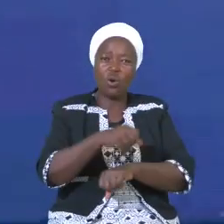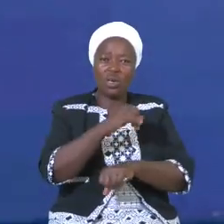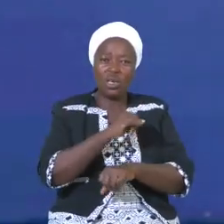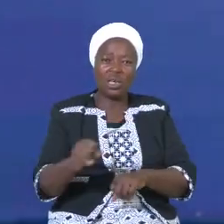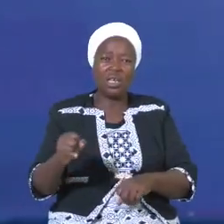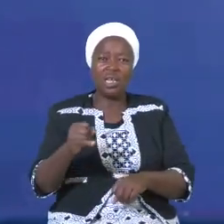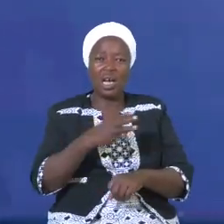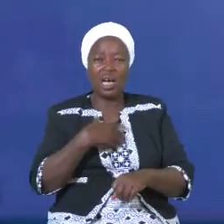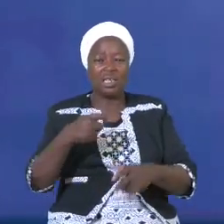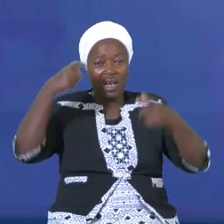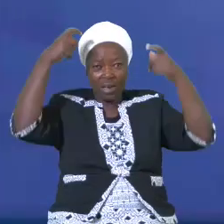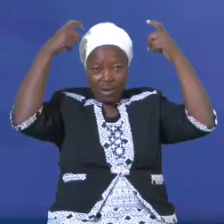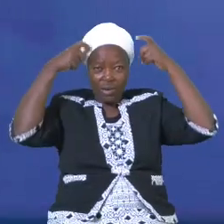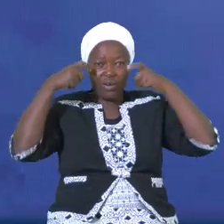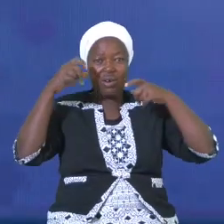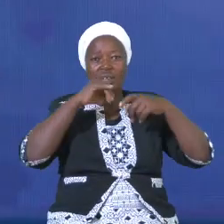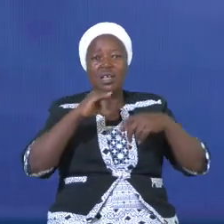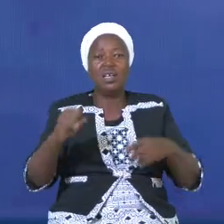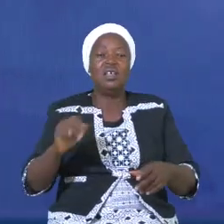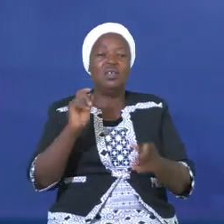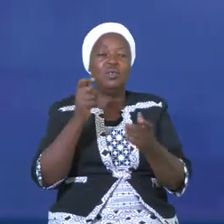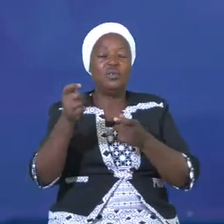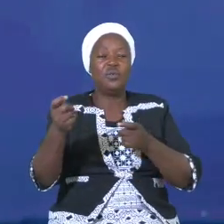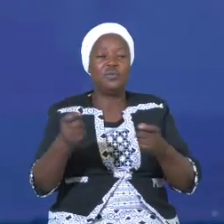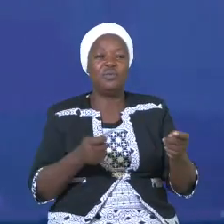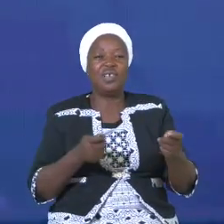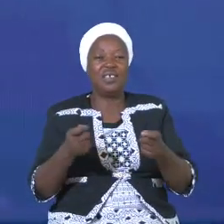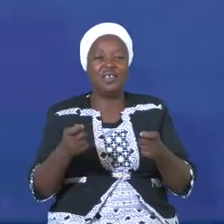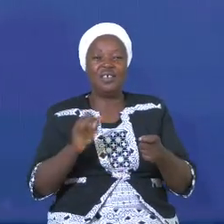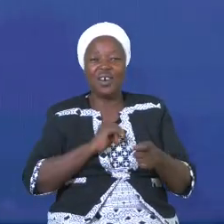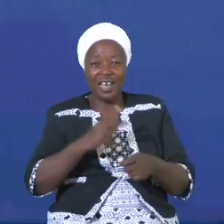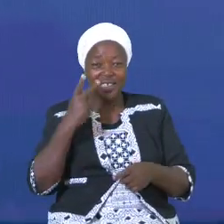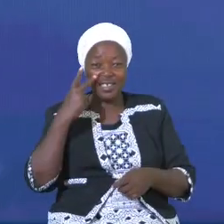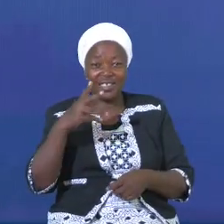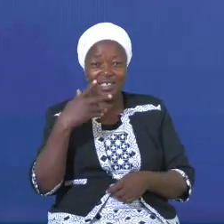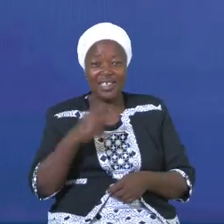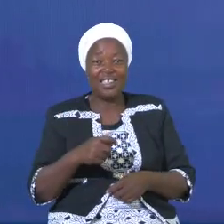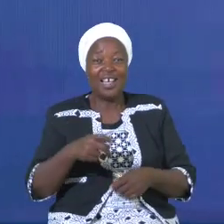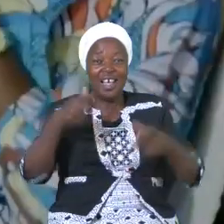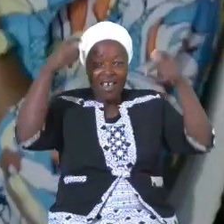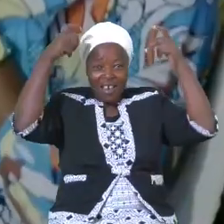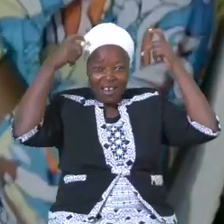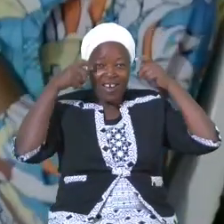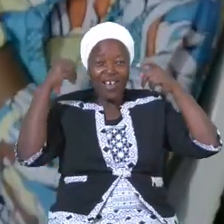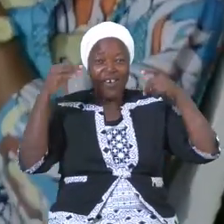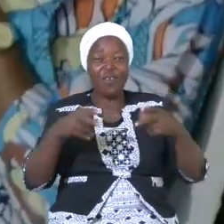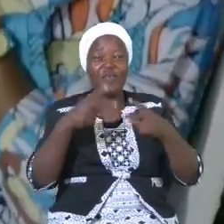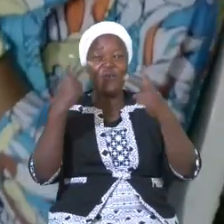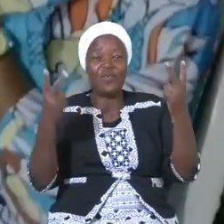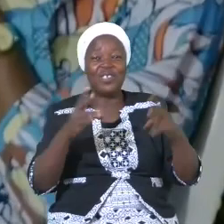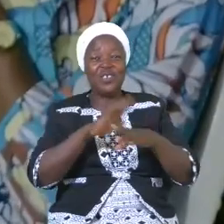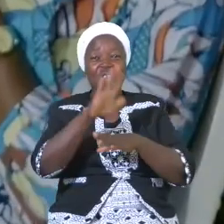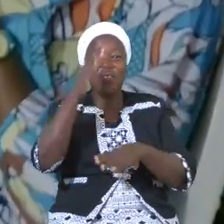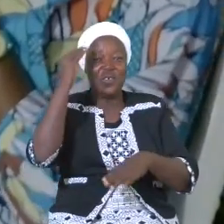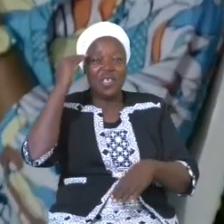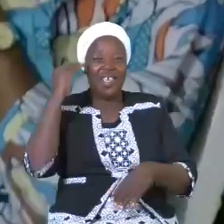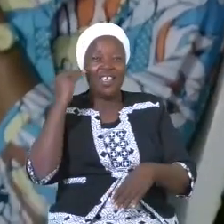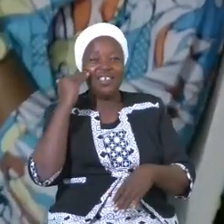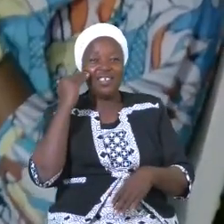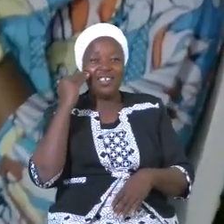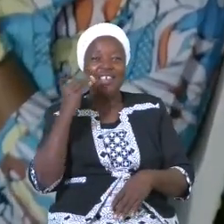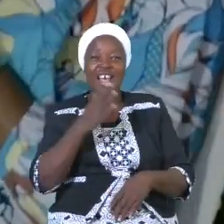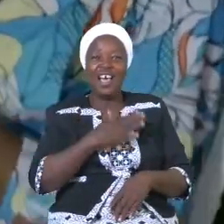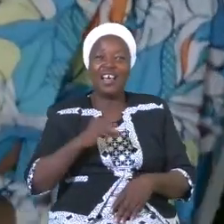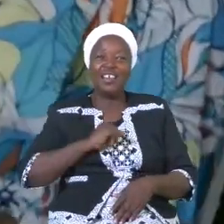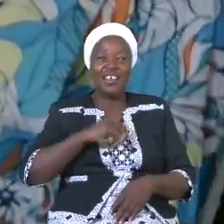crowning dominion i see the crown of victory on your head and i see the